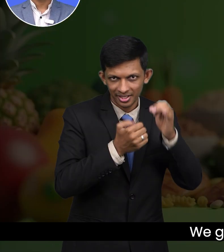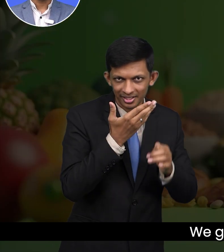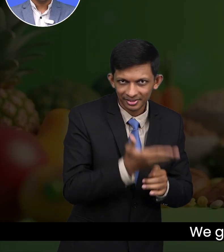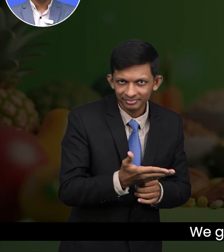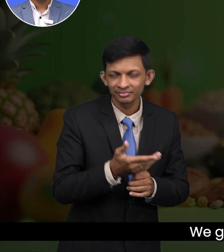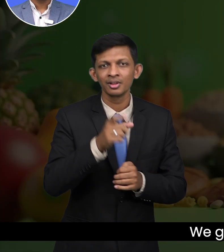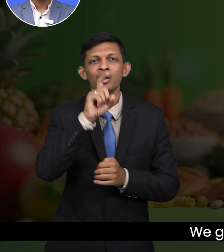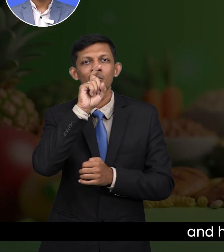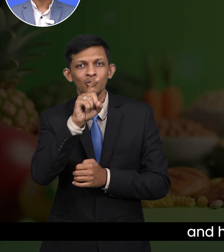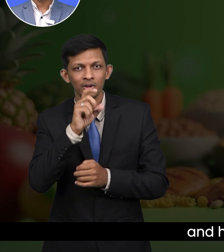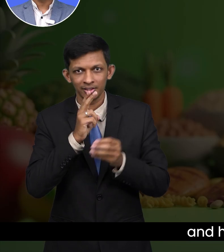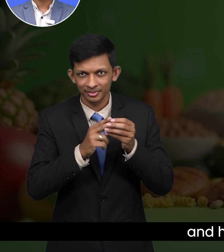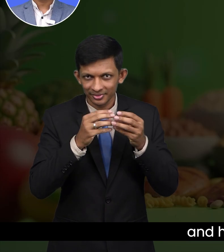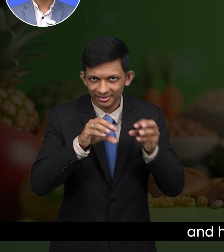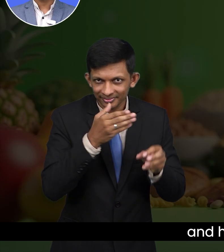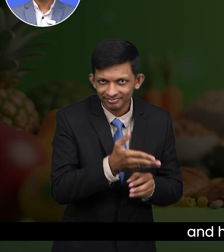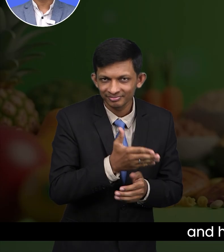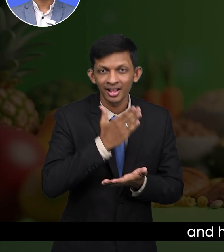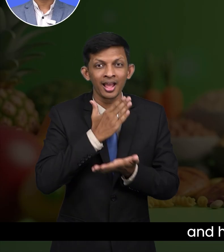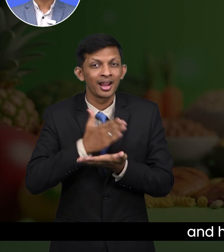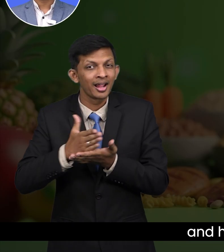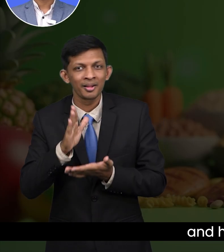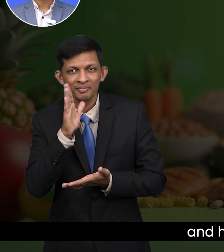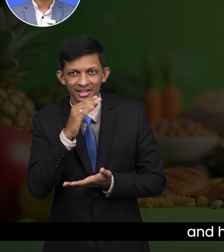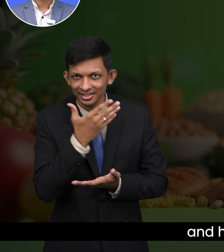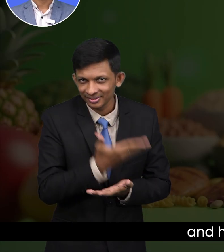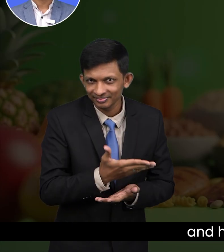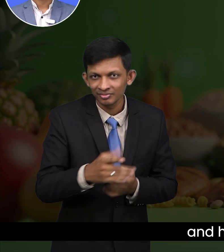eggs, meat, and honey from animals.